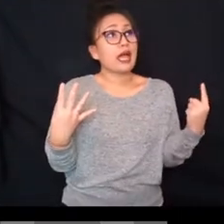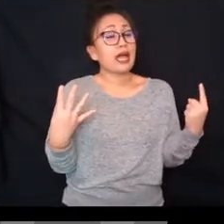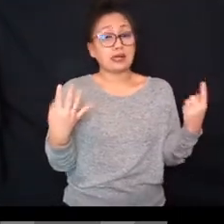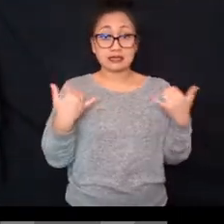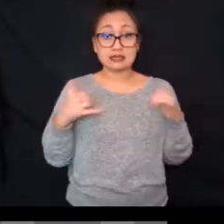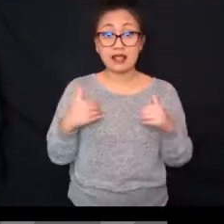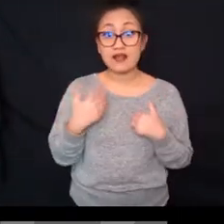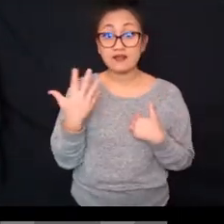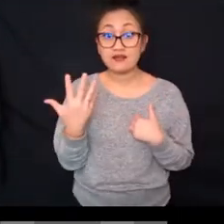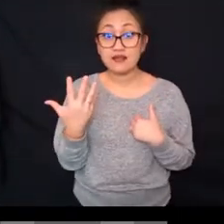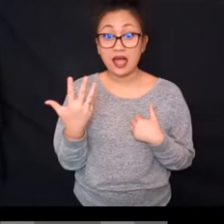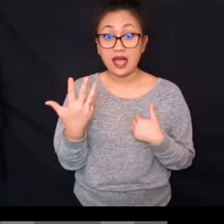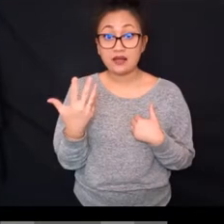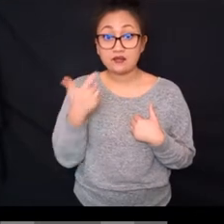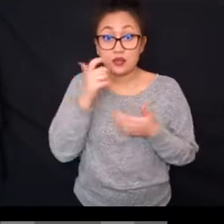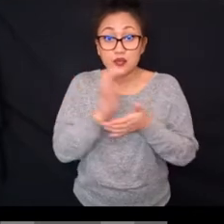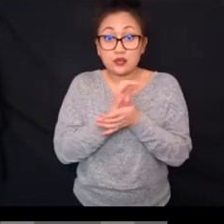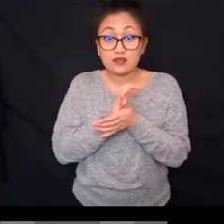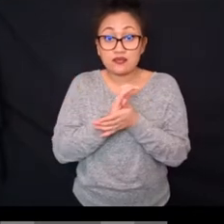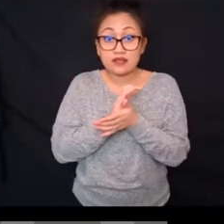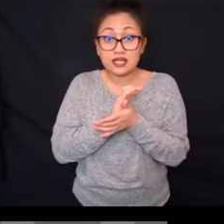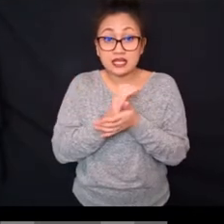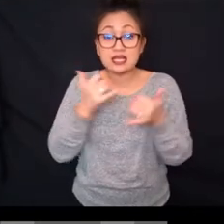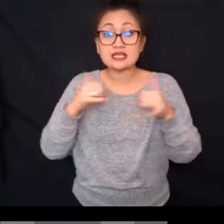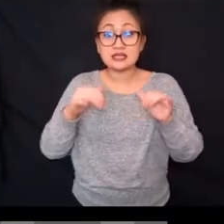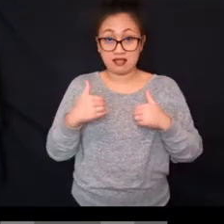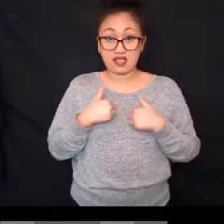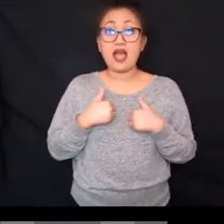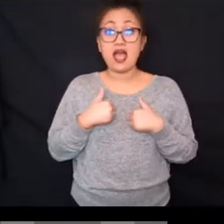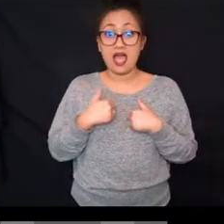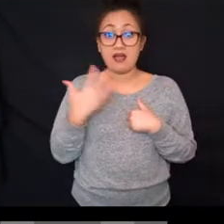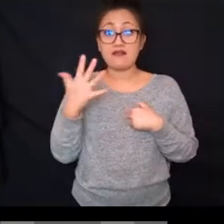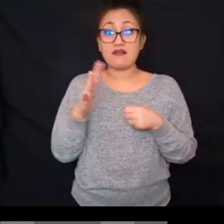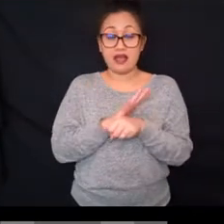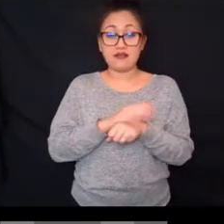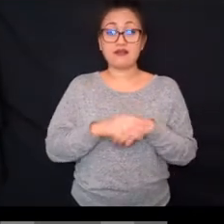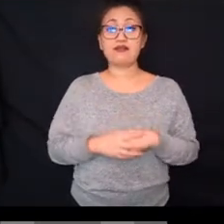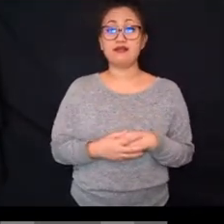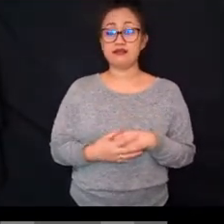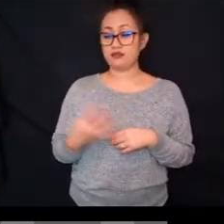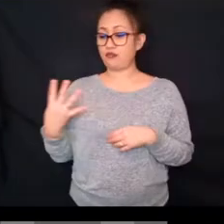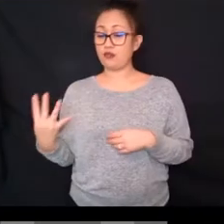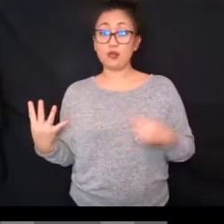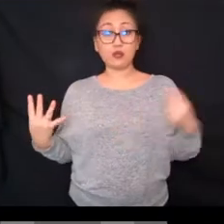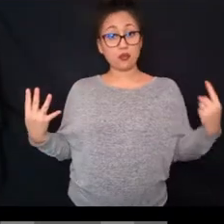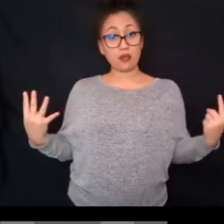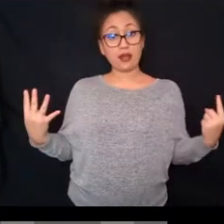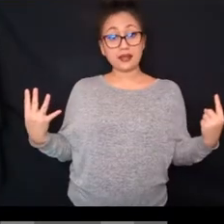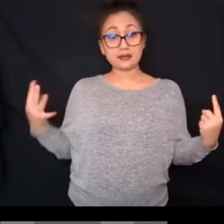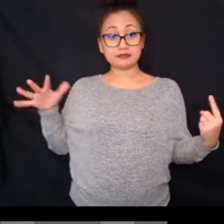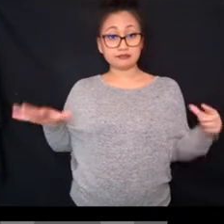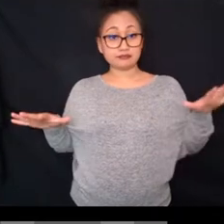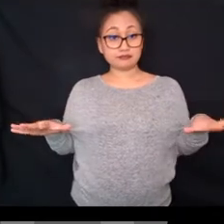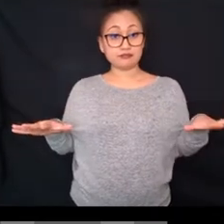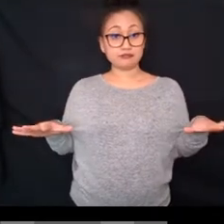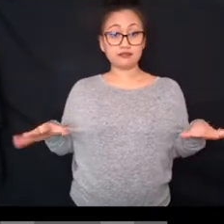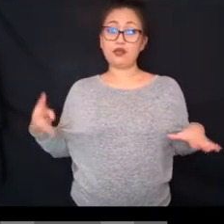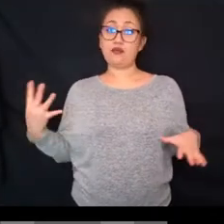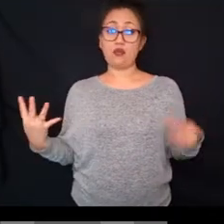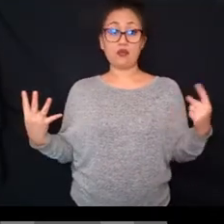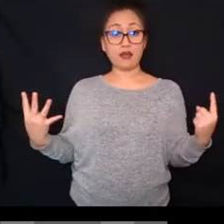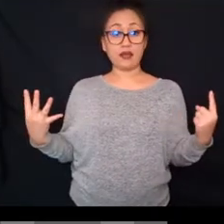movie? Yes. Do I still have my whole 5? Okay. So I've got 4 and 1. All right, let's see how Elle's